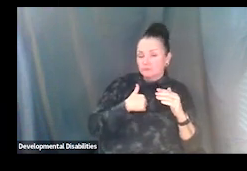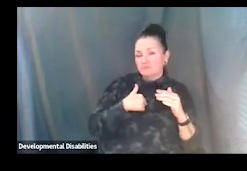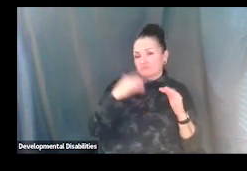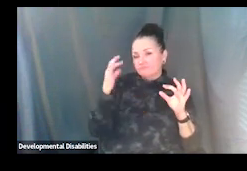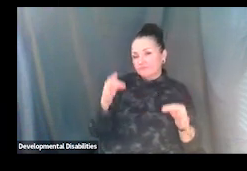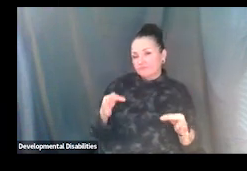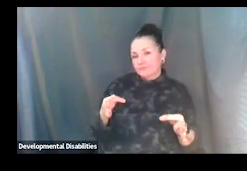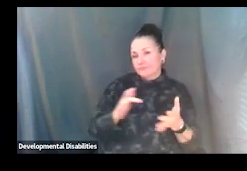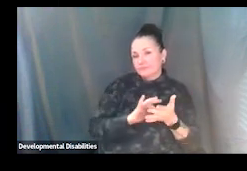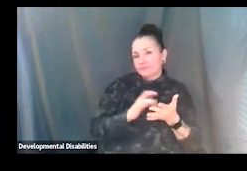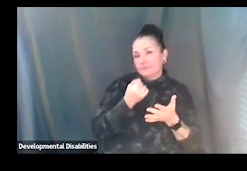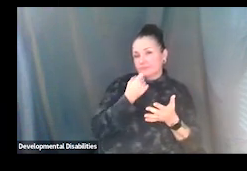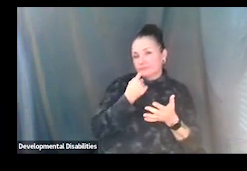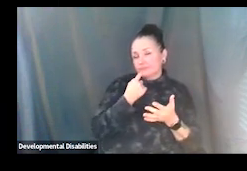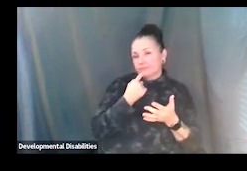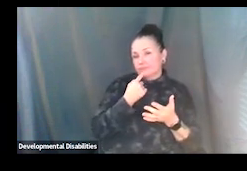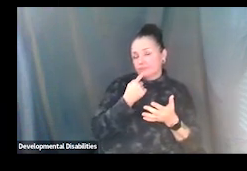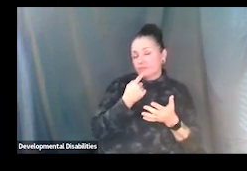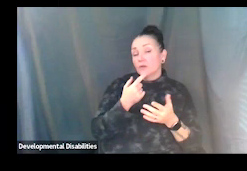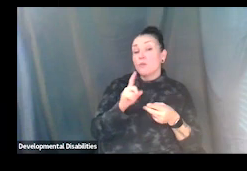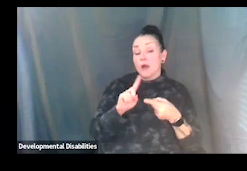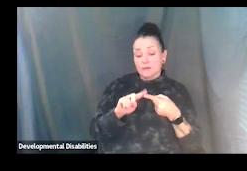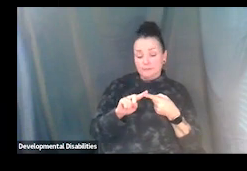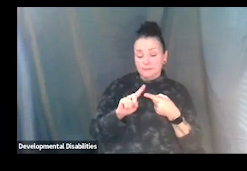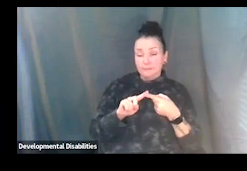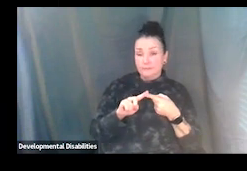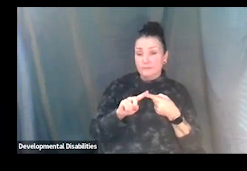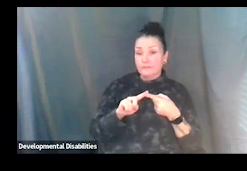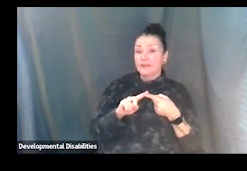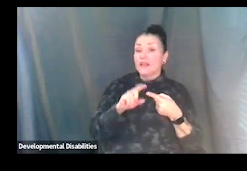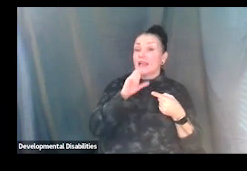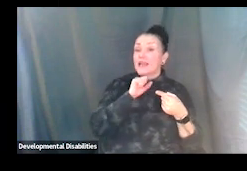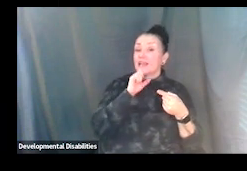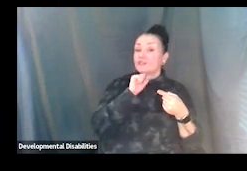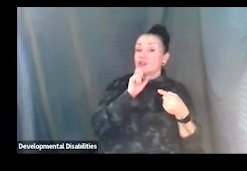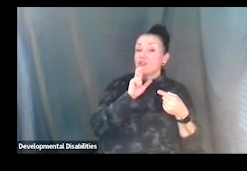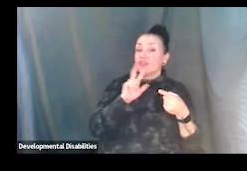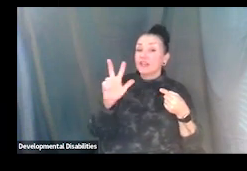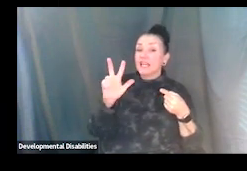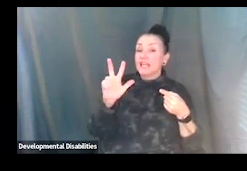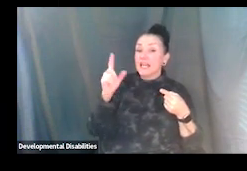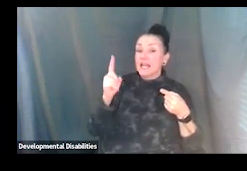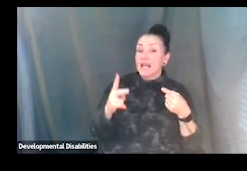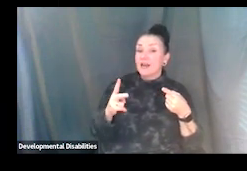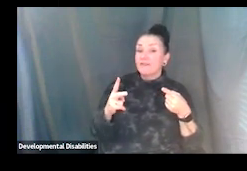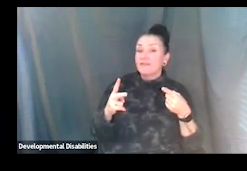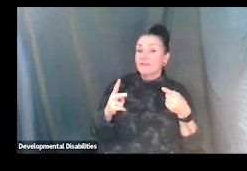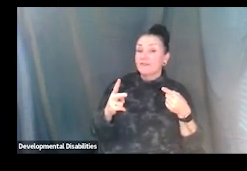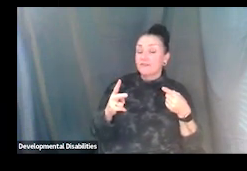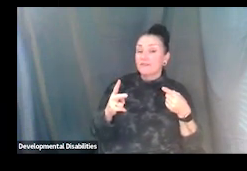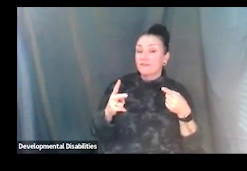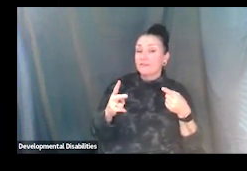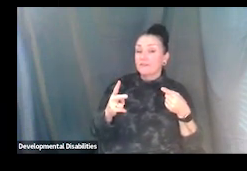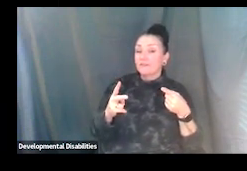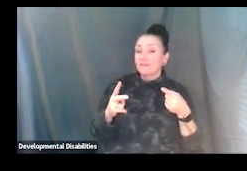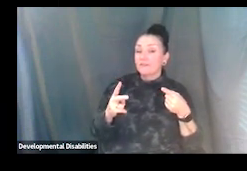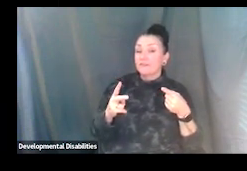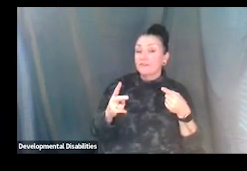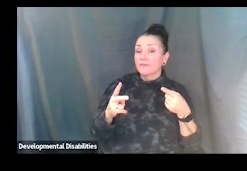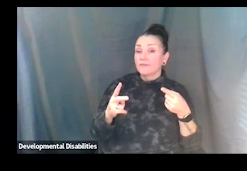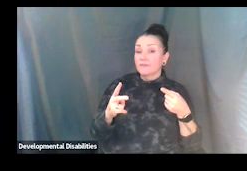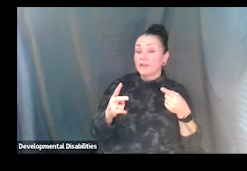about 3.5 when we saw him. And even at that point, his parents were, I think, frightened of him, particularly his